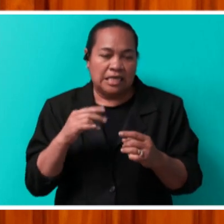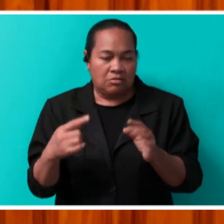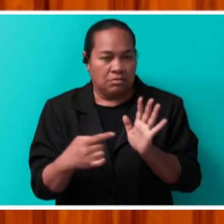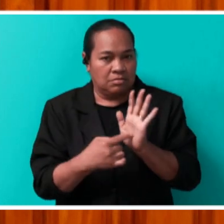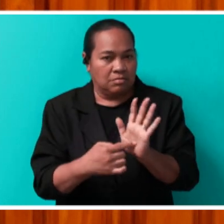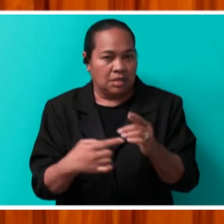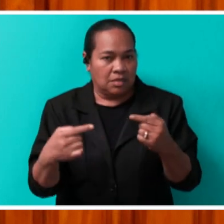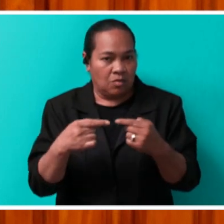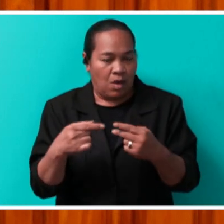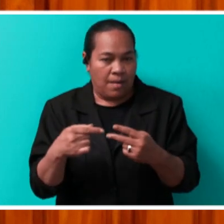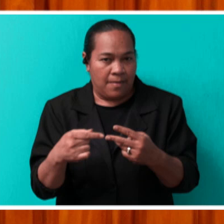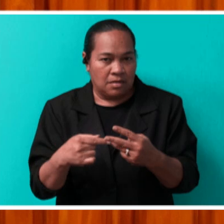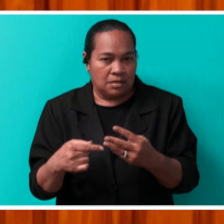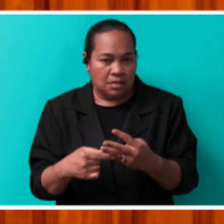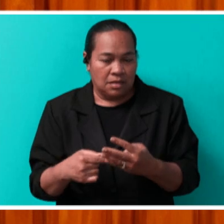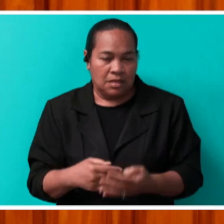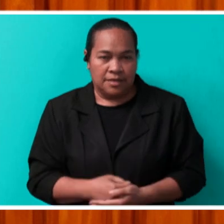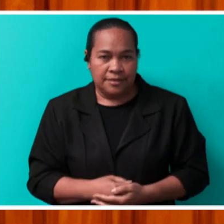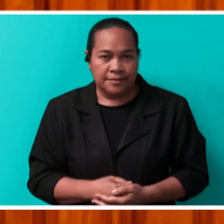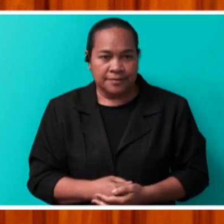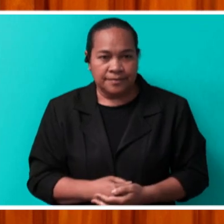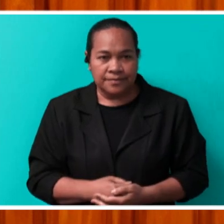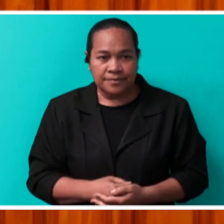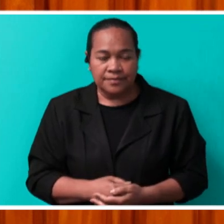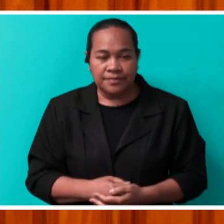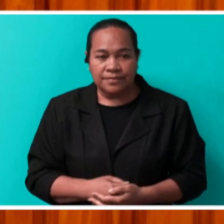the pertinent issues as highlighted. So